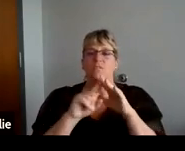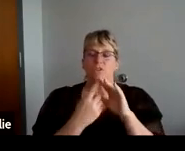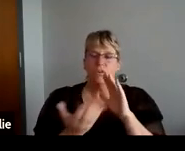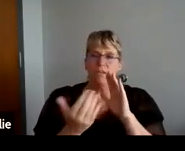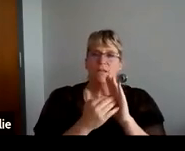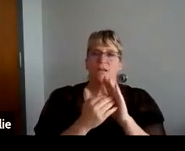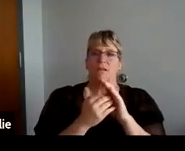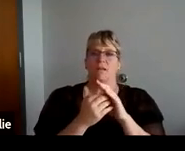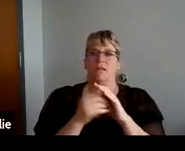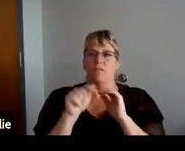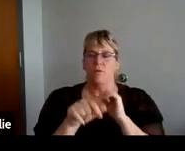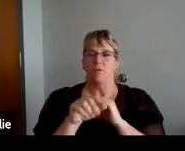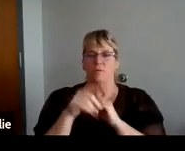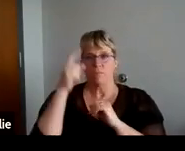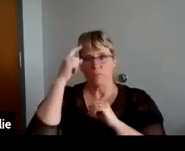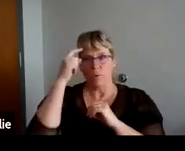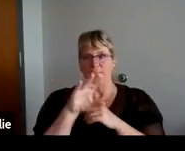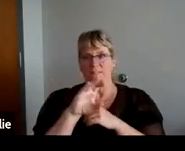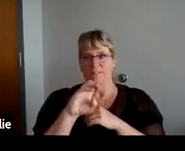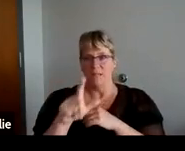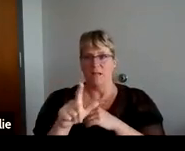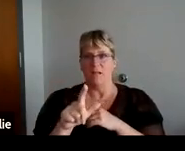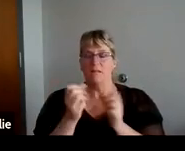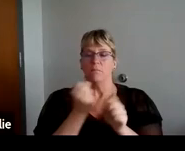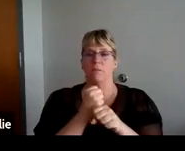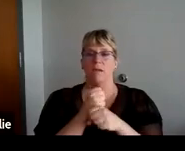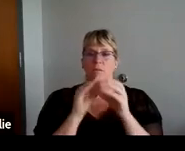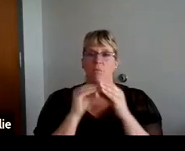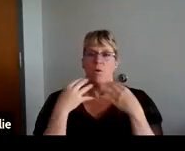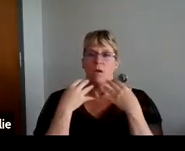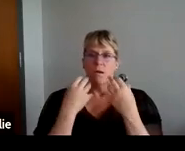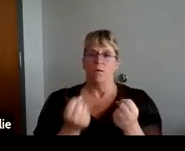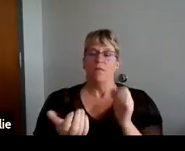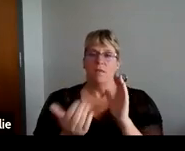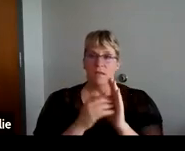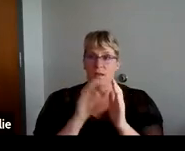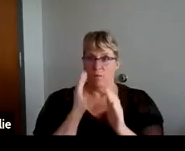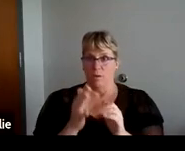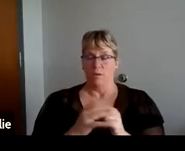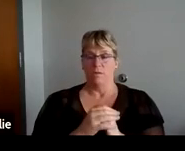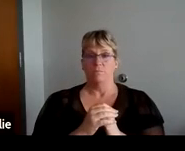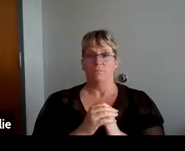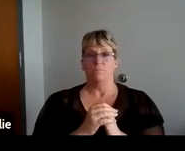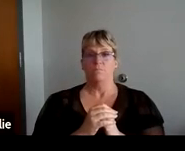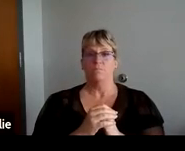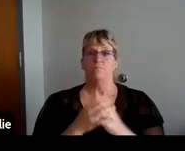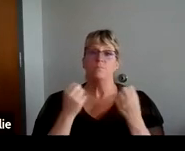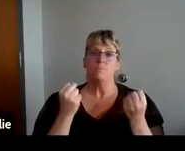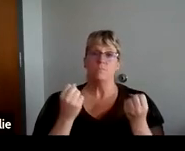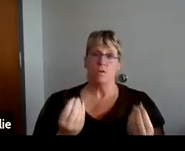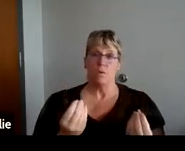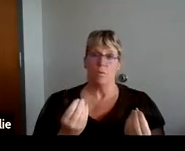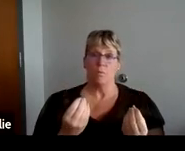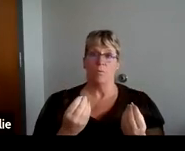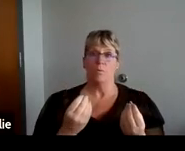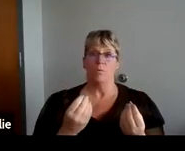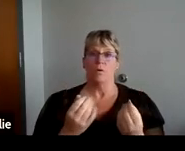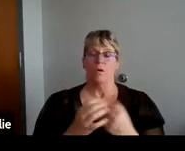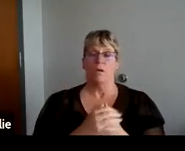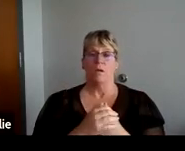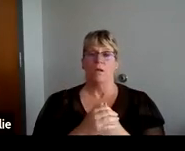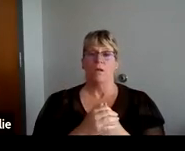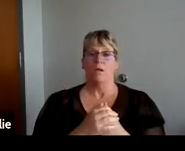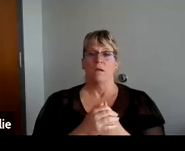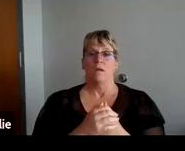brain cells and flesh that brain out to be healthy once again. So just to take